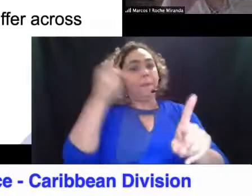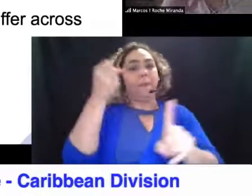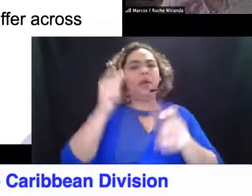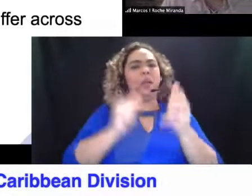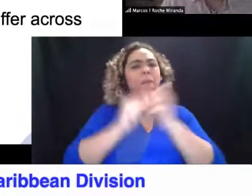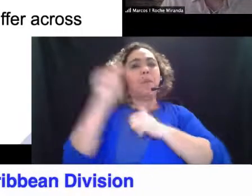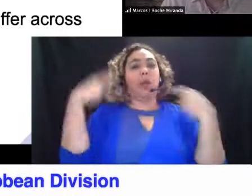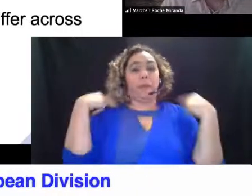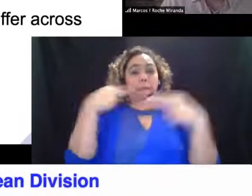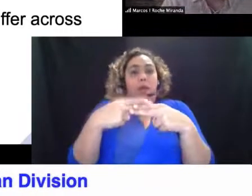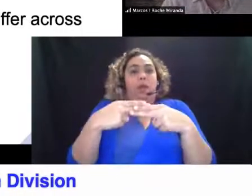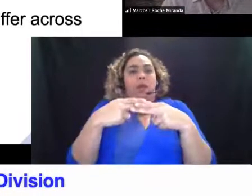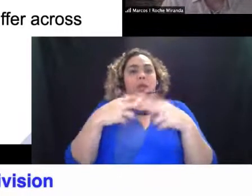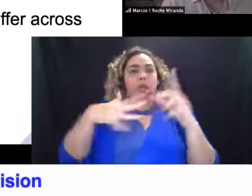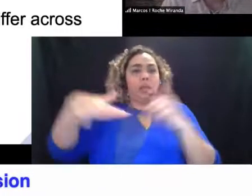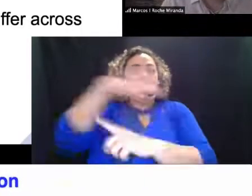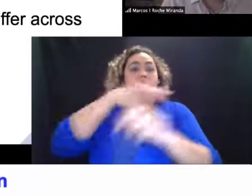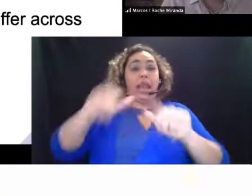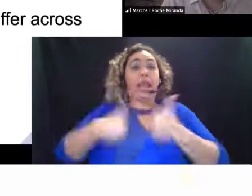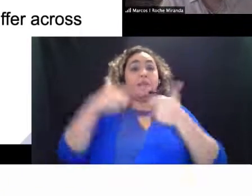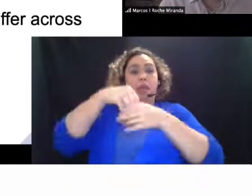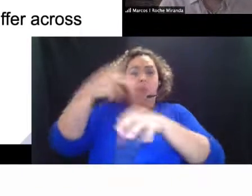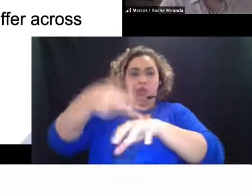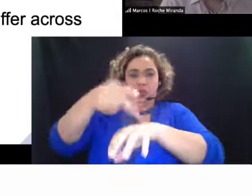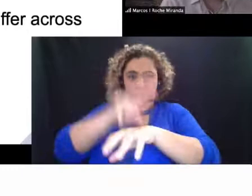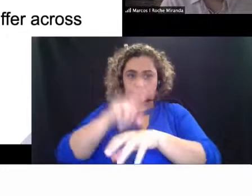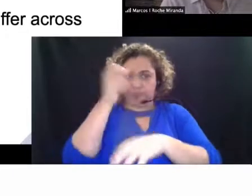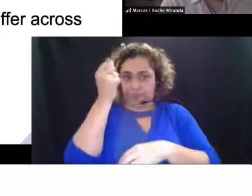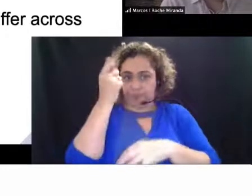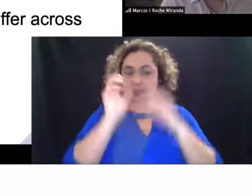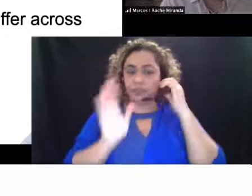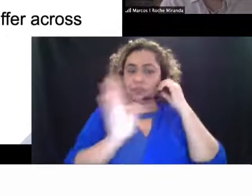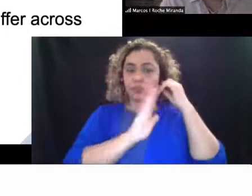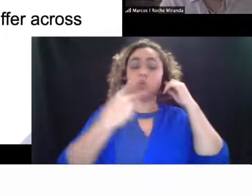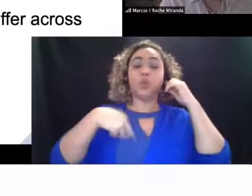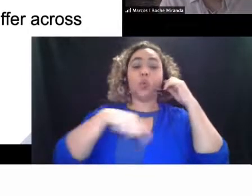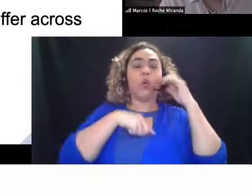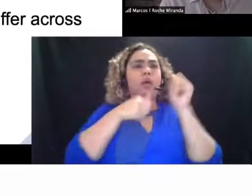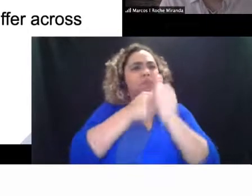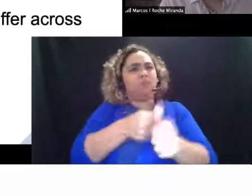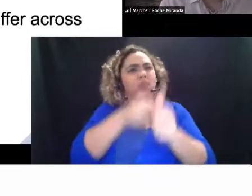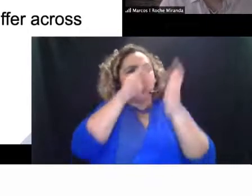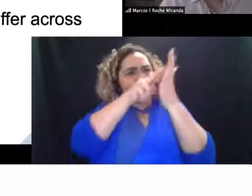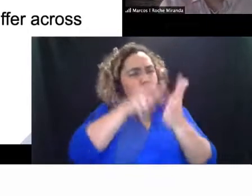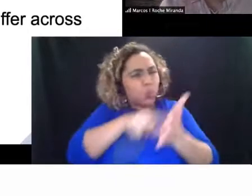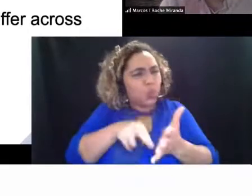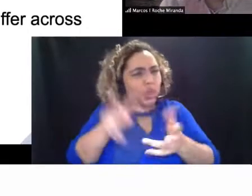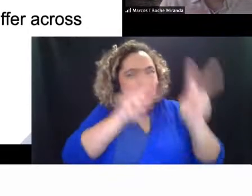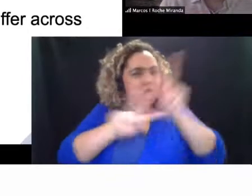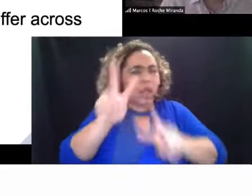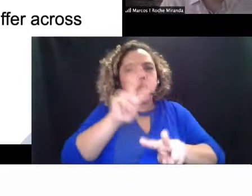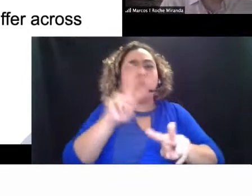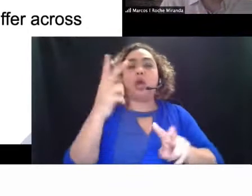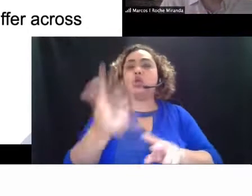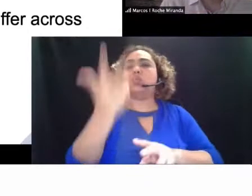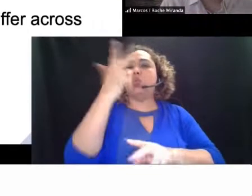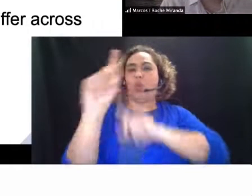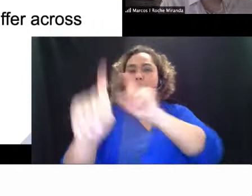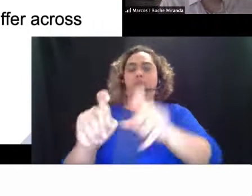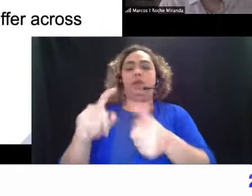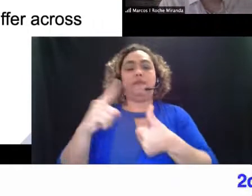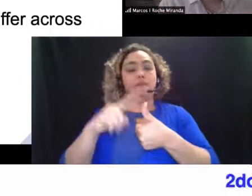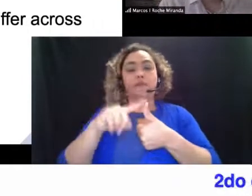Hispanic population living in Puerto Rico. We based our research around 3 questions. The first